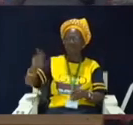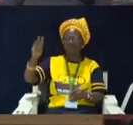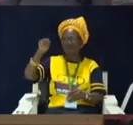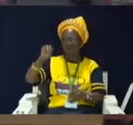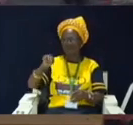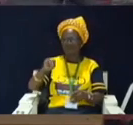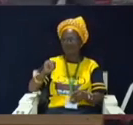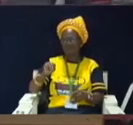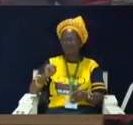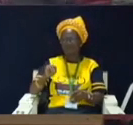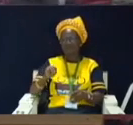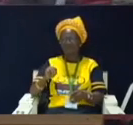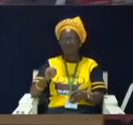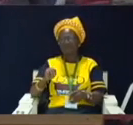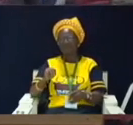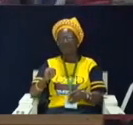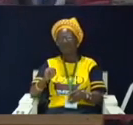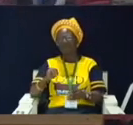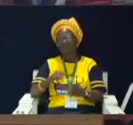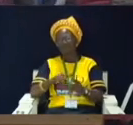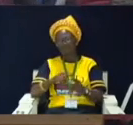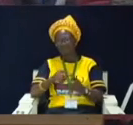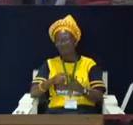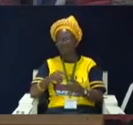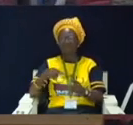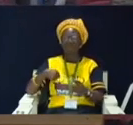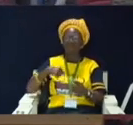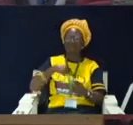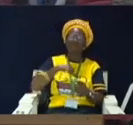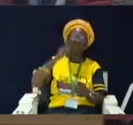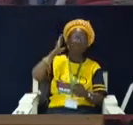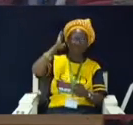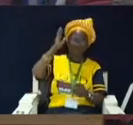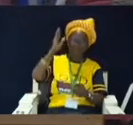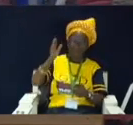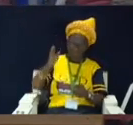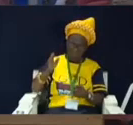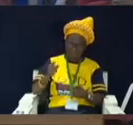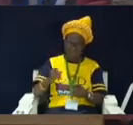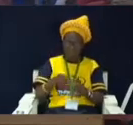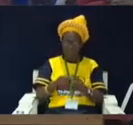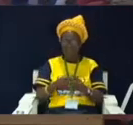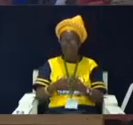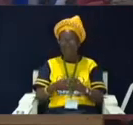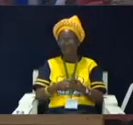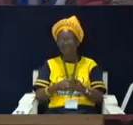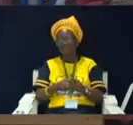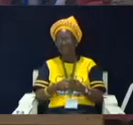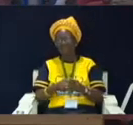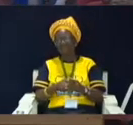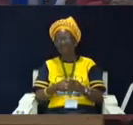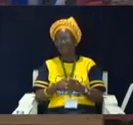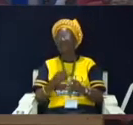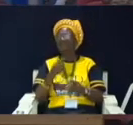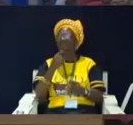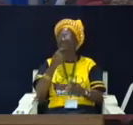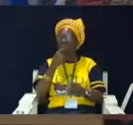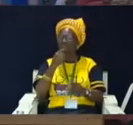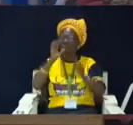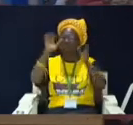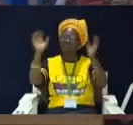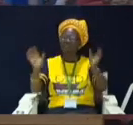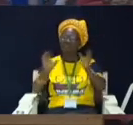serious celebration. In the meantime, thank you very much, choir. You've been doing a good